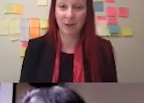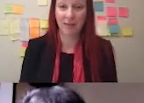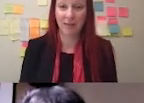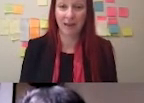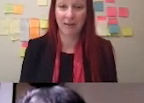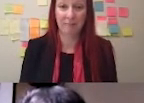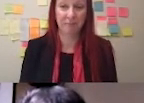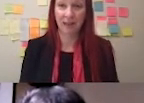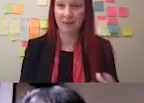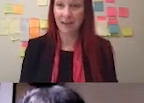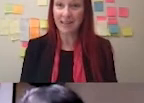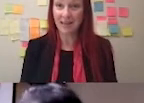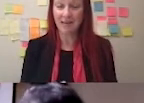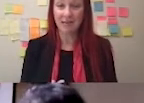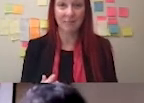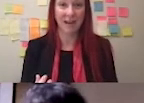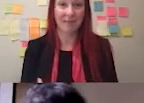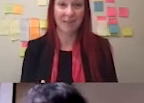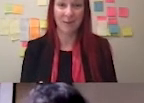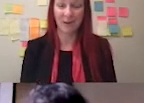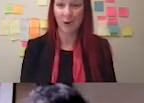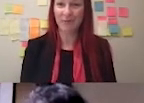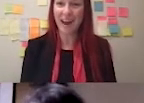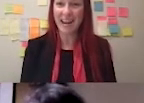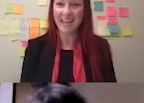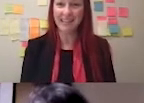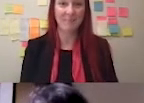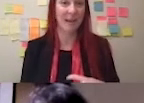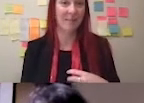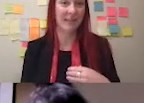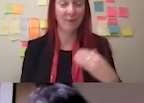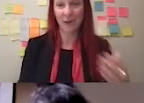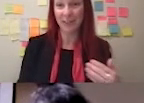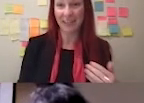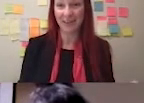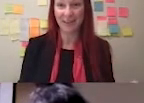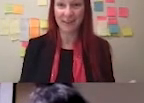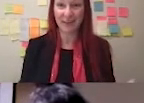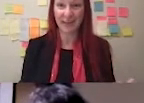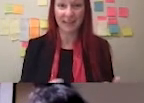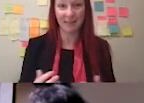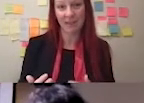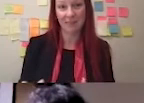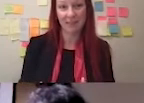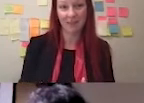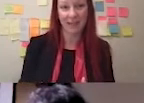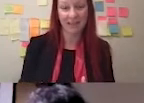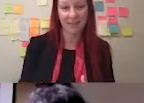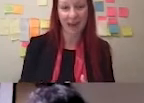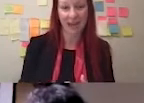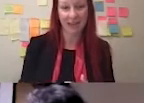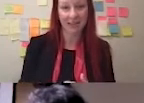Sometimes it's with in a meeting. Sometimes it's with co-writers. Sometimes it's virtually on the screen. Sometimes